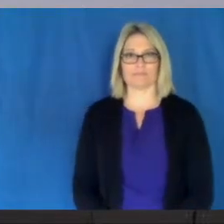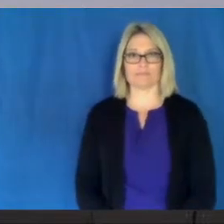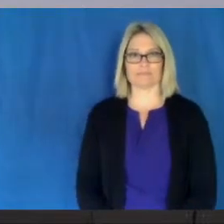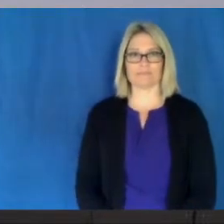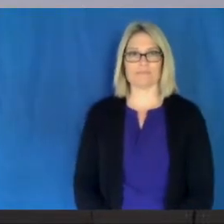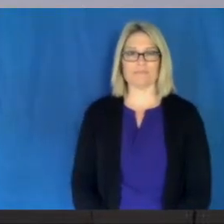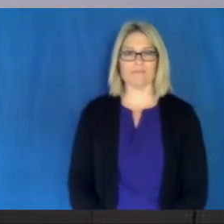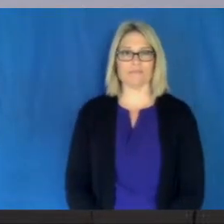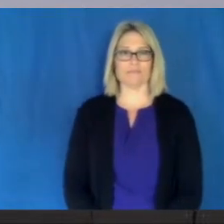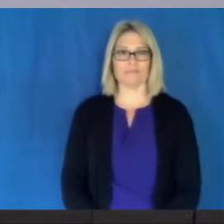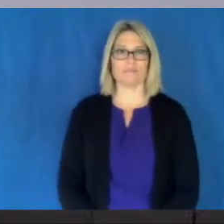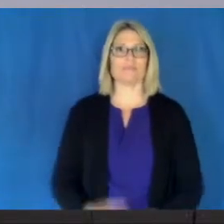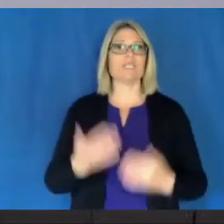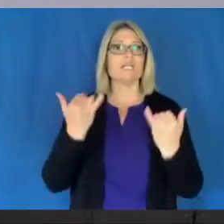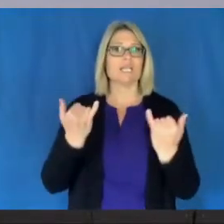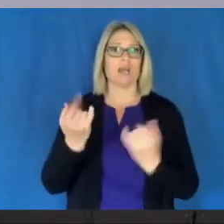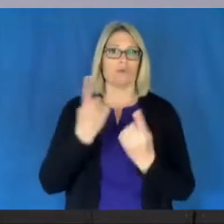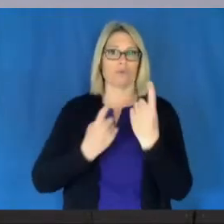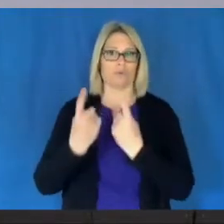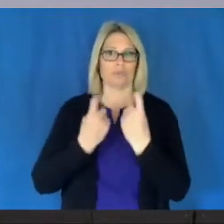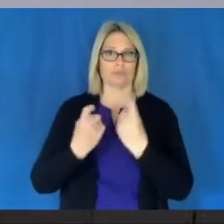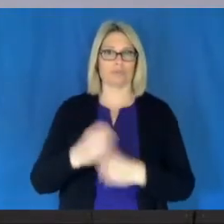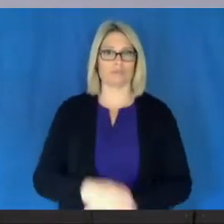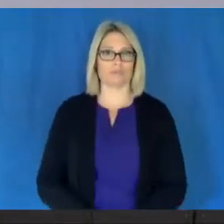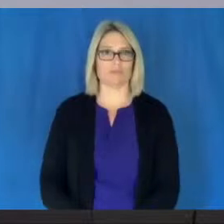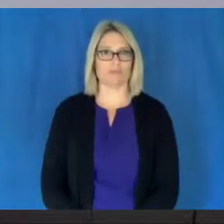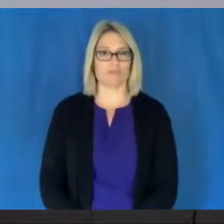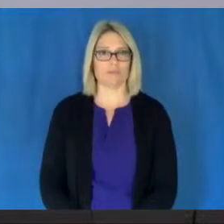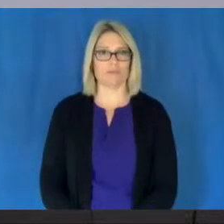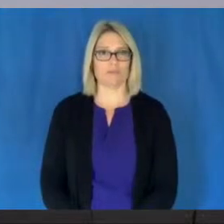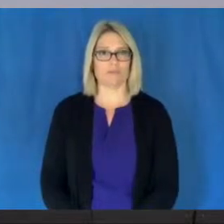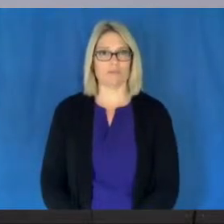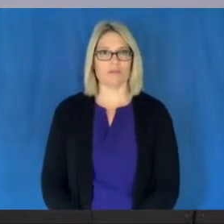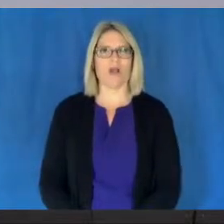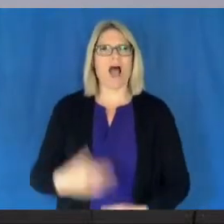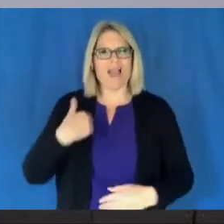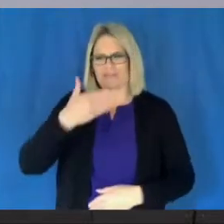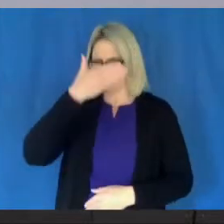And now we'll open it up for questions. I actually almost forgot it was Mother's Day.